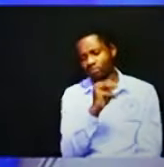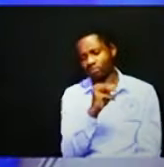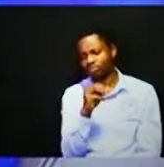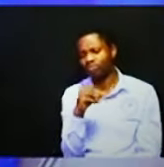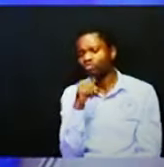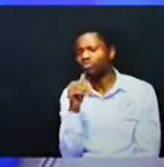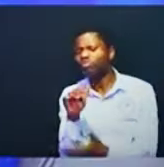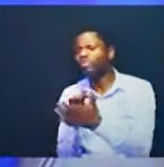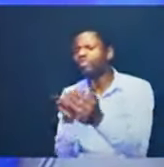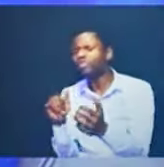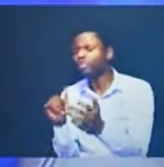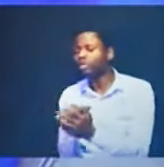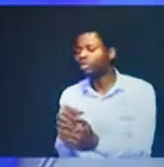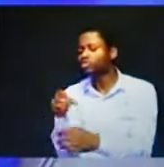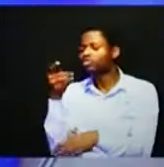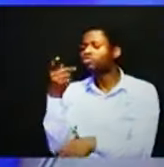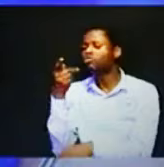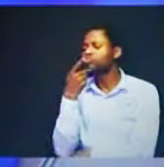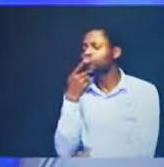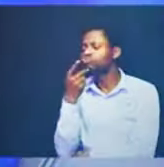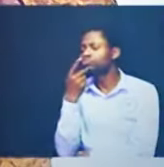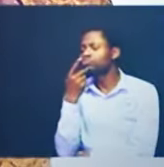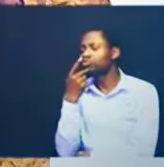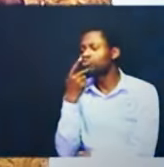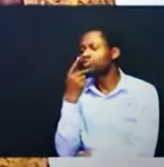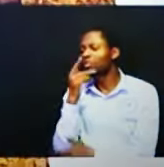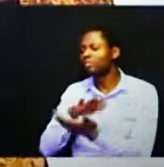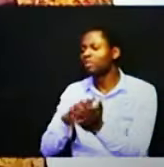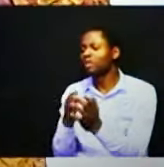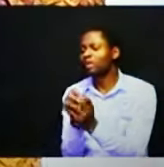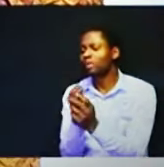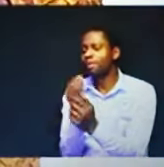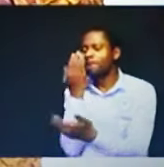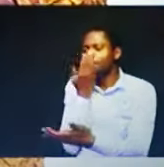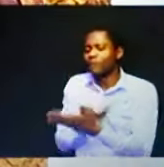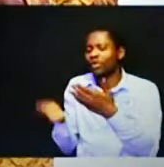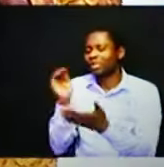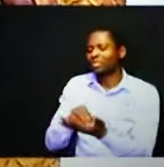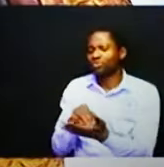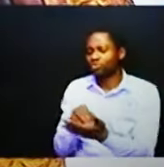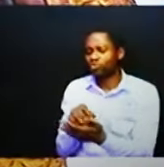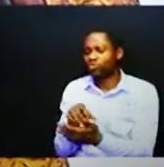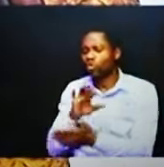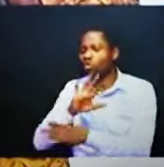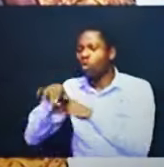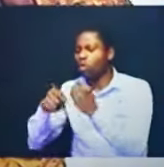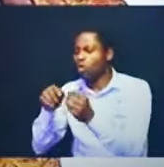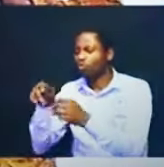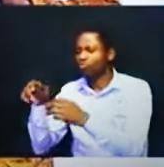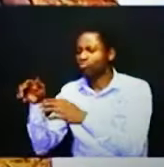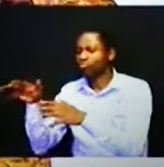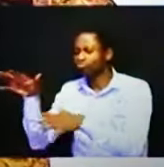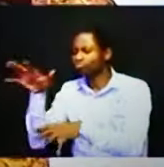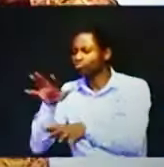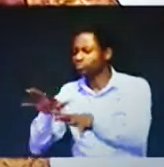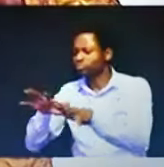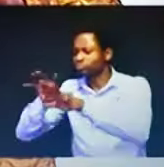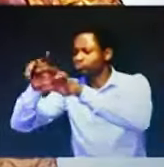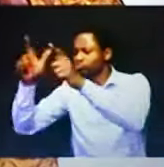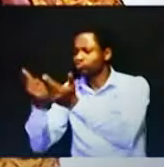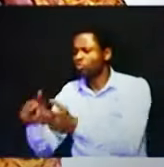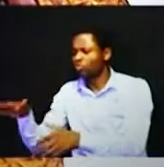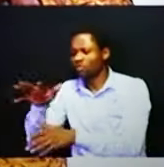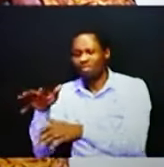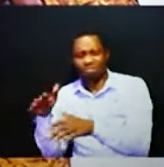again. Including Peter. Now, smartphone numa, a tea, and crong, okay, can you find him where